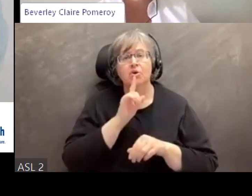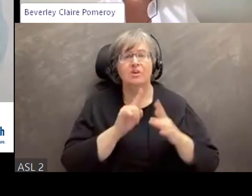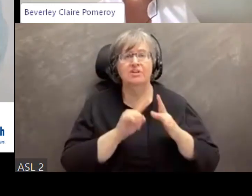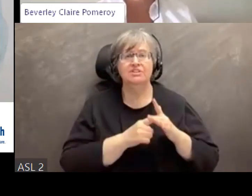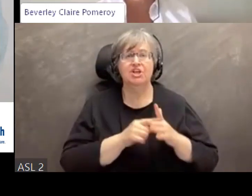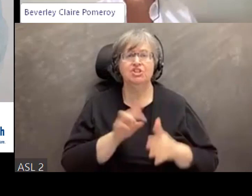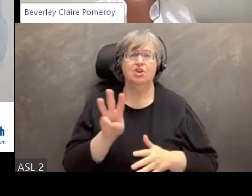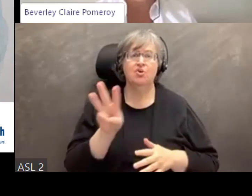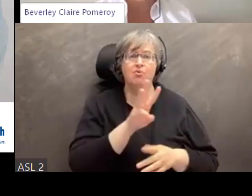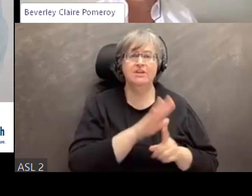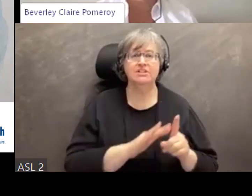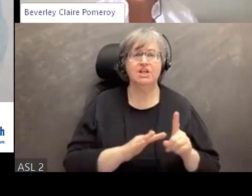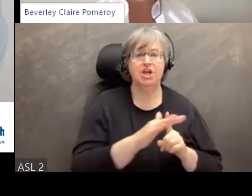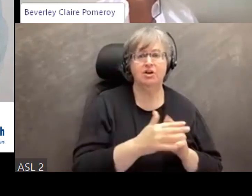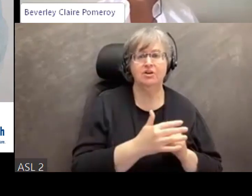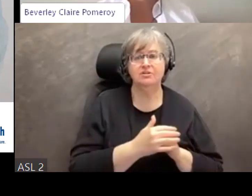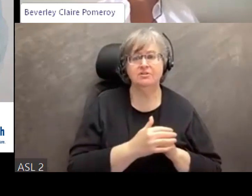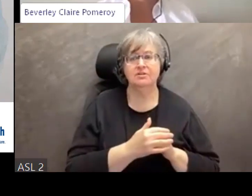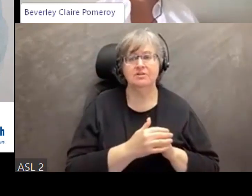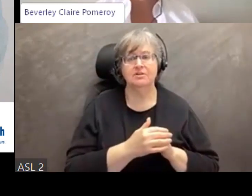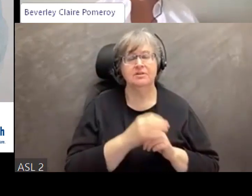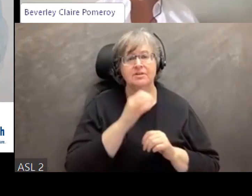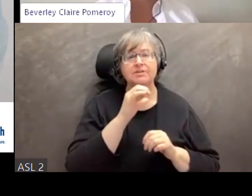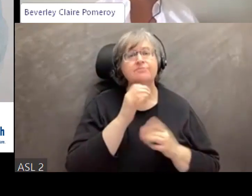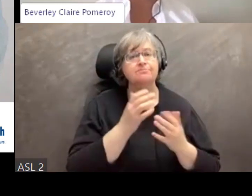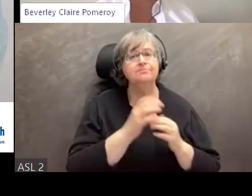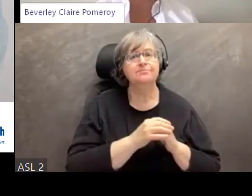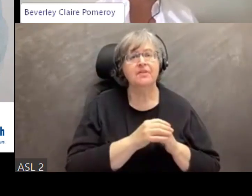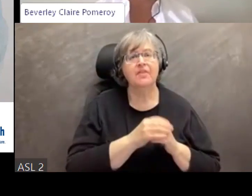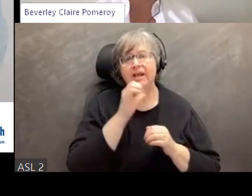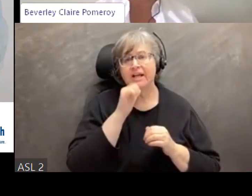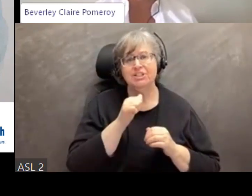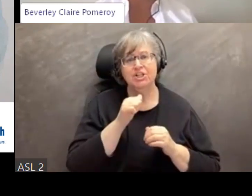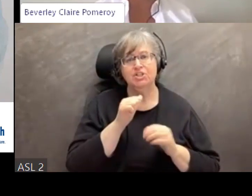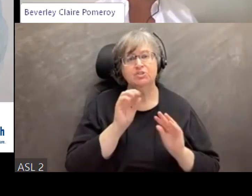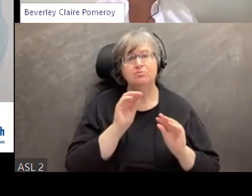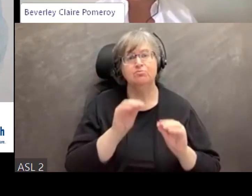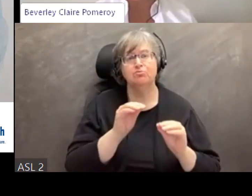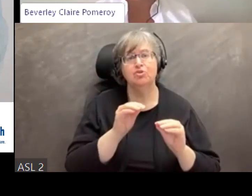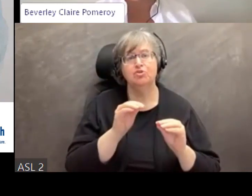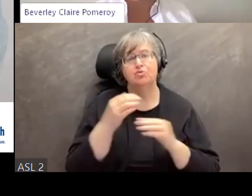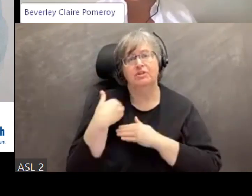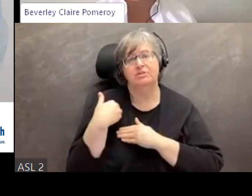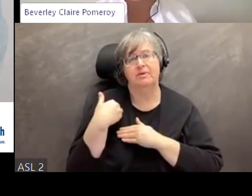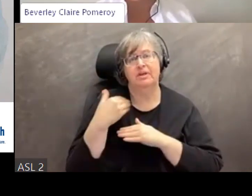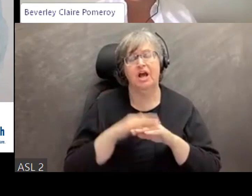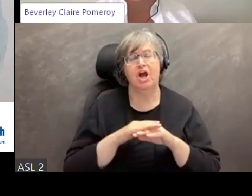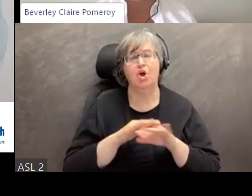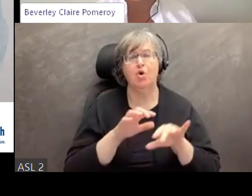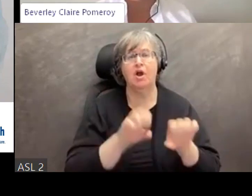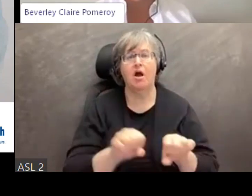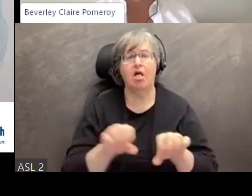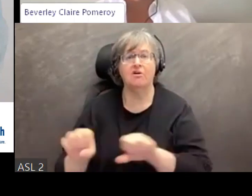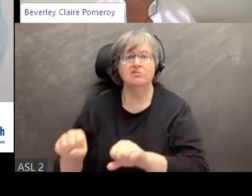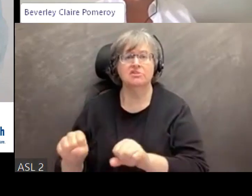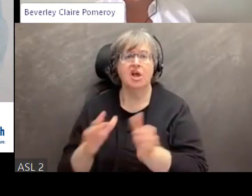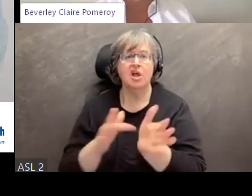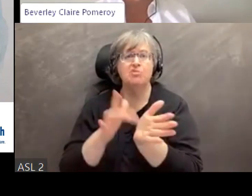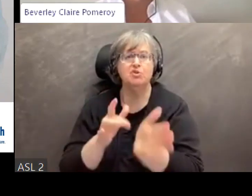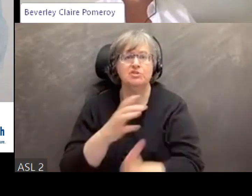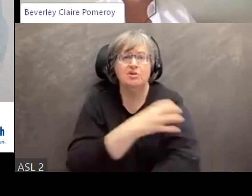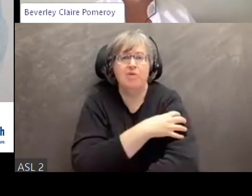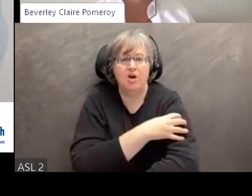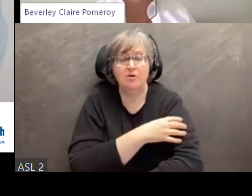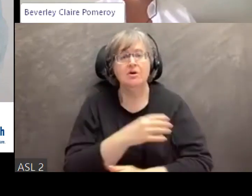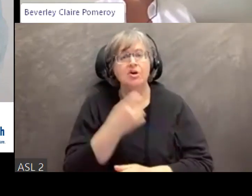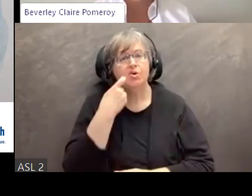trauma really originates in a Western context. And it doesn't place responsibility on colonization and abuses